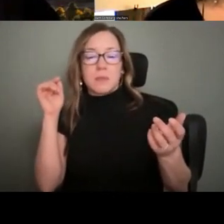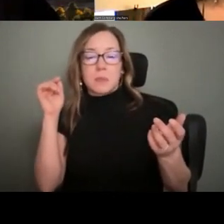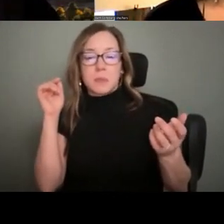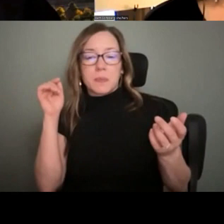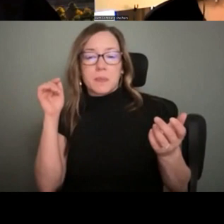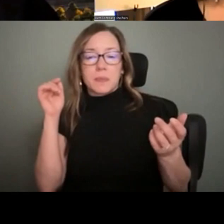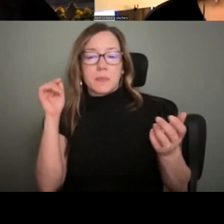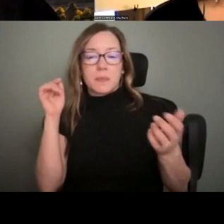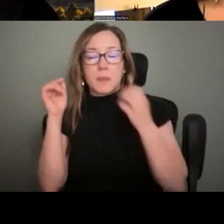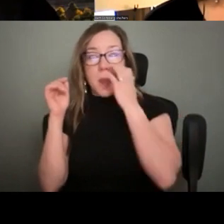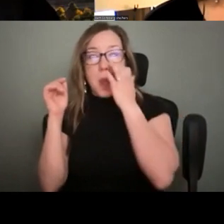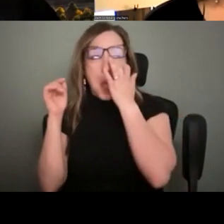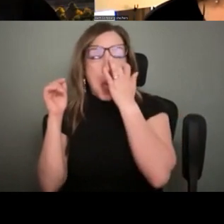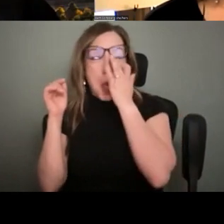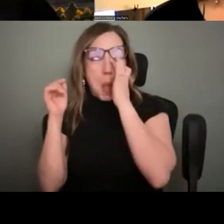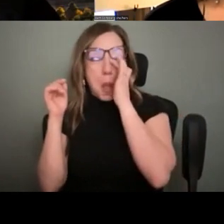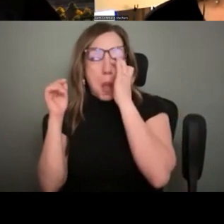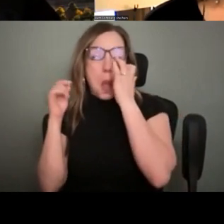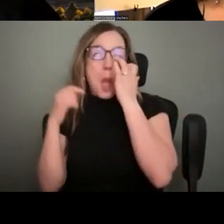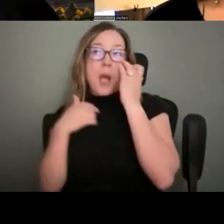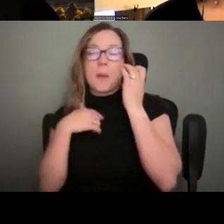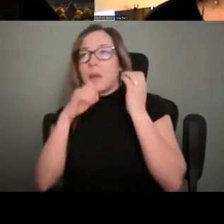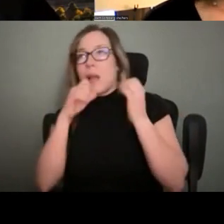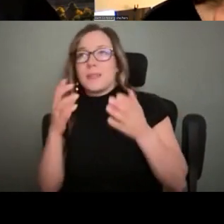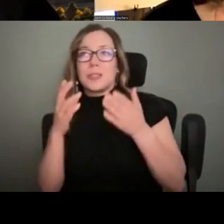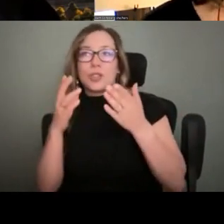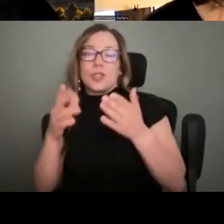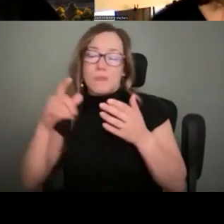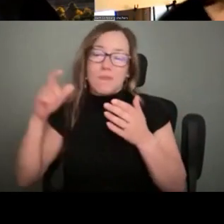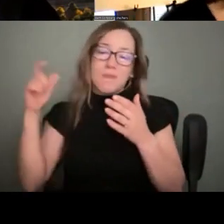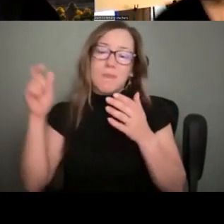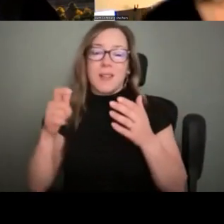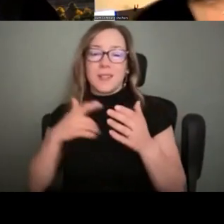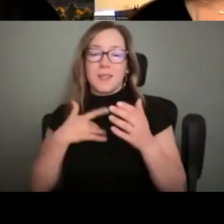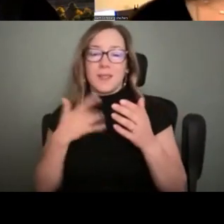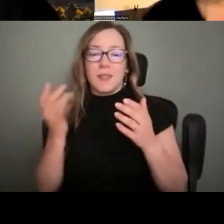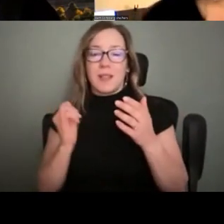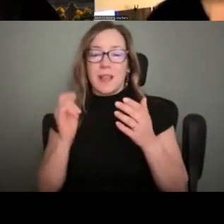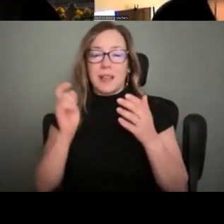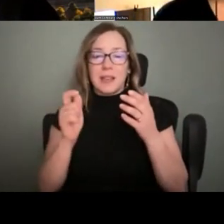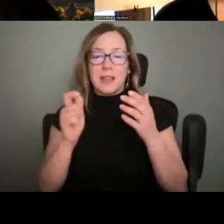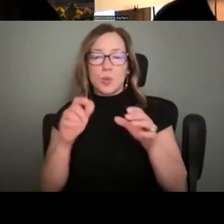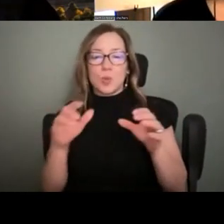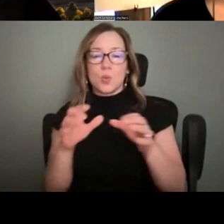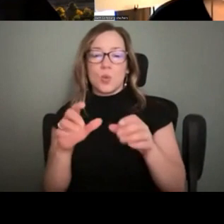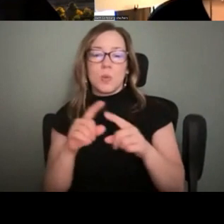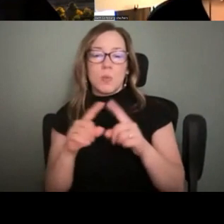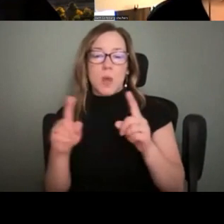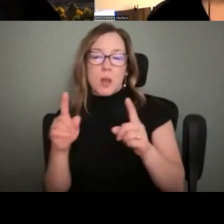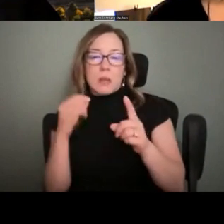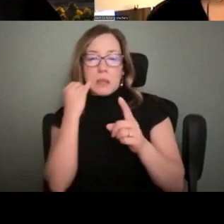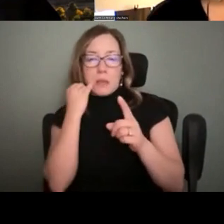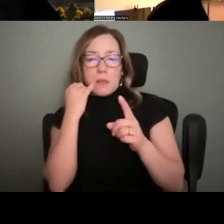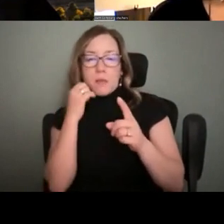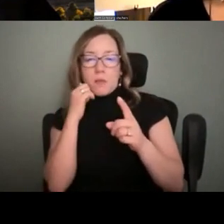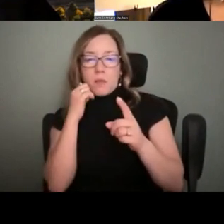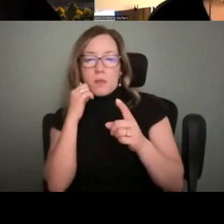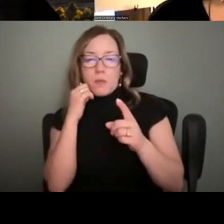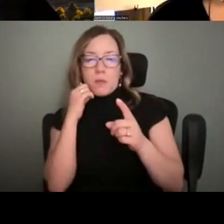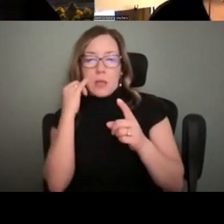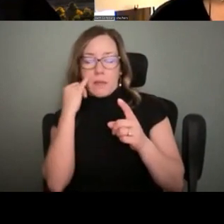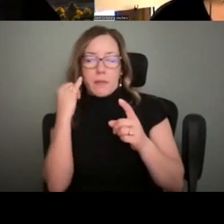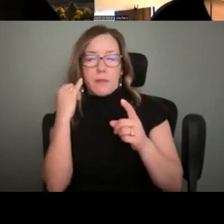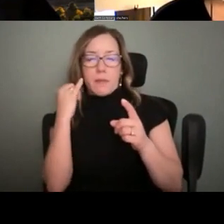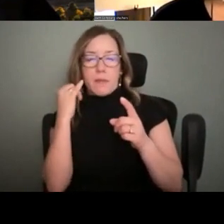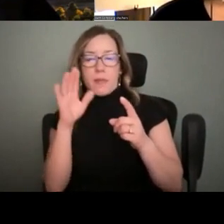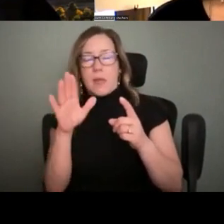you know, this is something that they must feel that they need to do. But sometimes caregivers, you know, when their caregiving